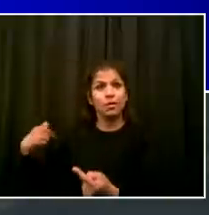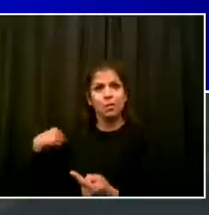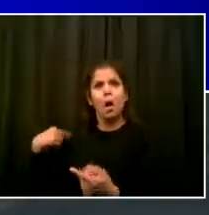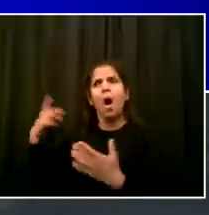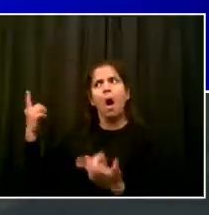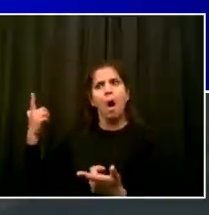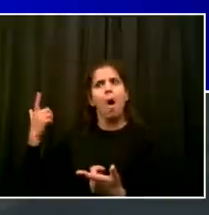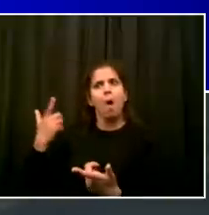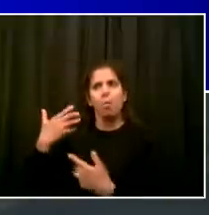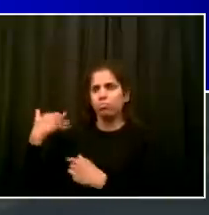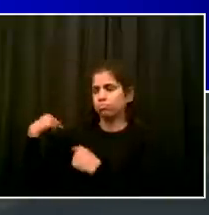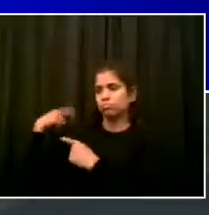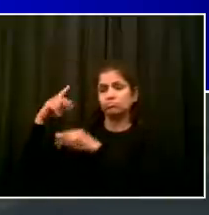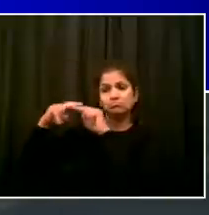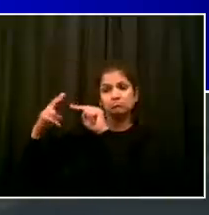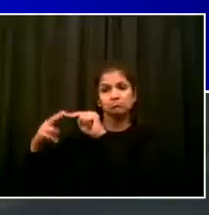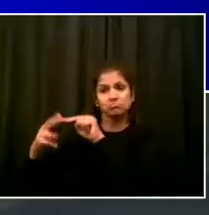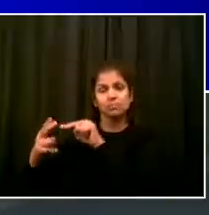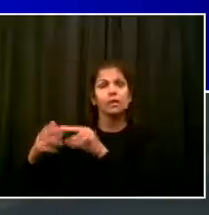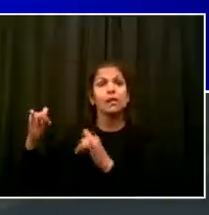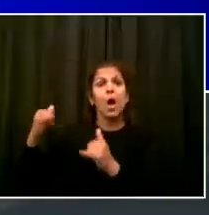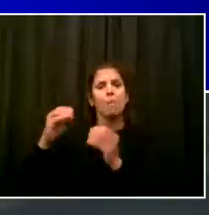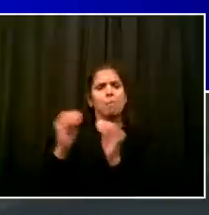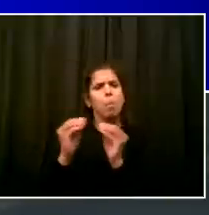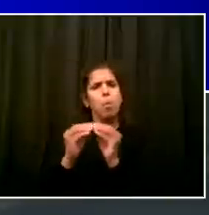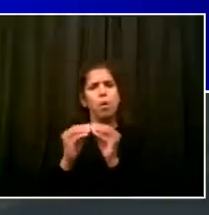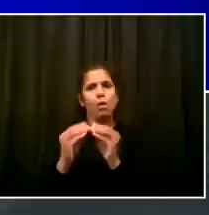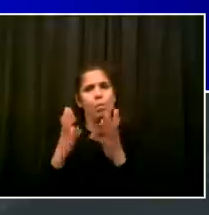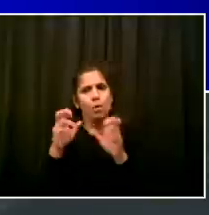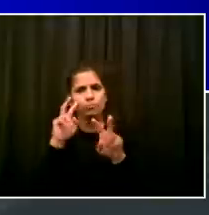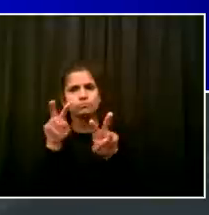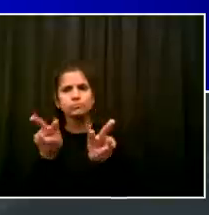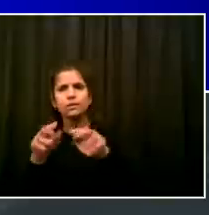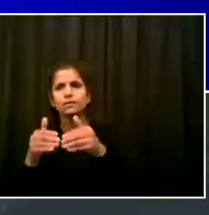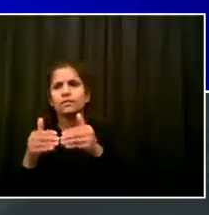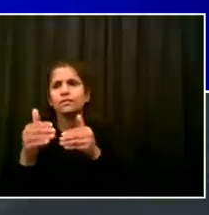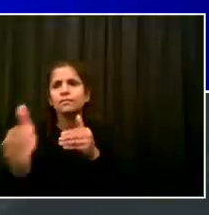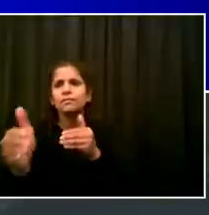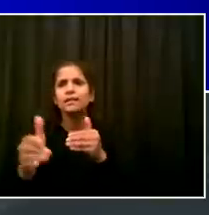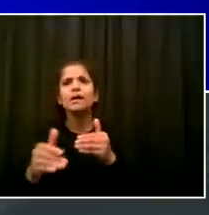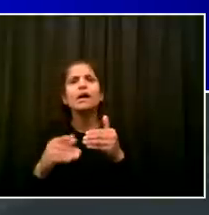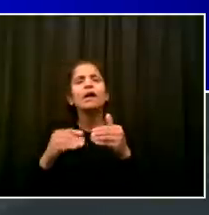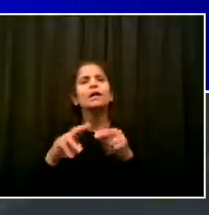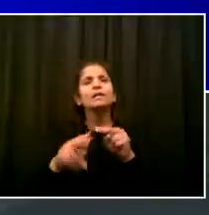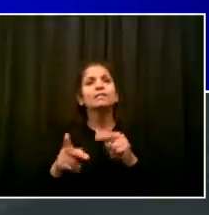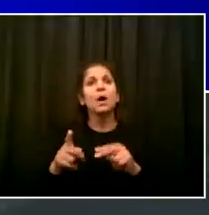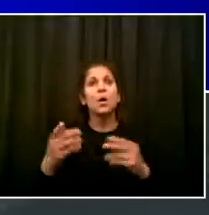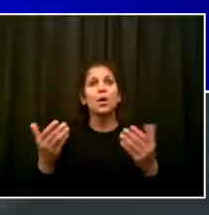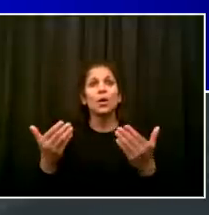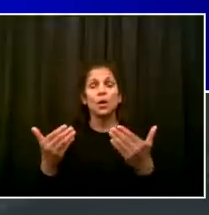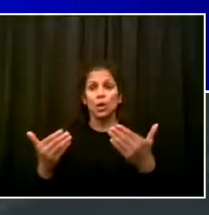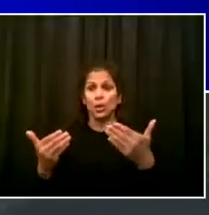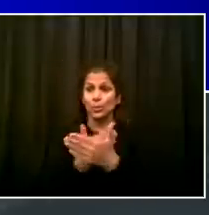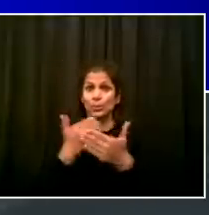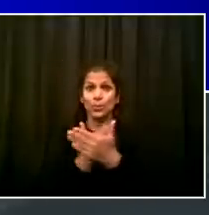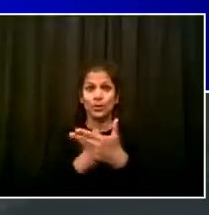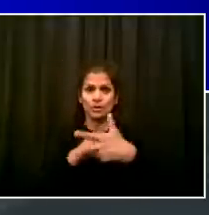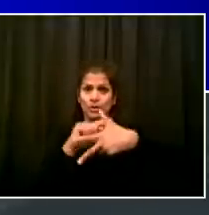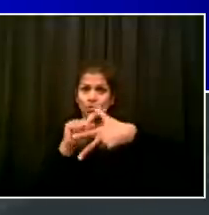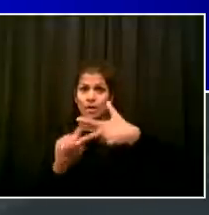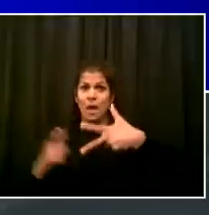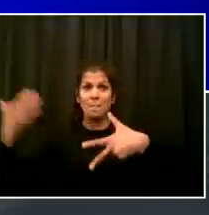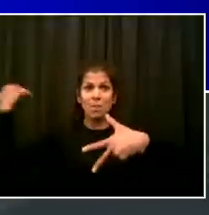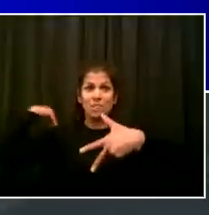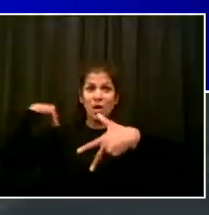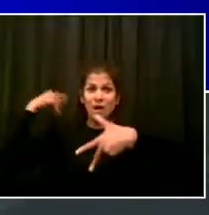three thresholds, and I'll describe them. We want to get below them, stay below them. Again, I've talked about that 10 to 14 day